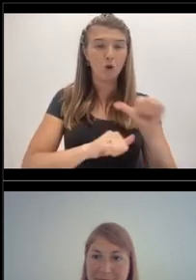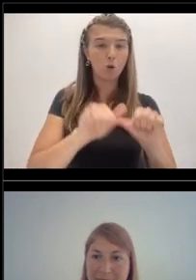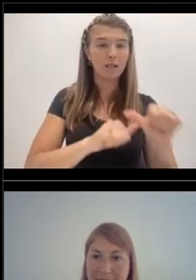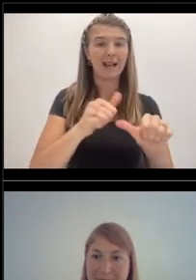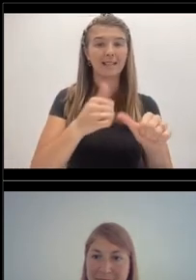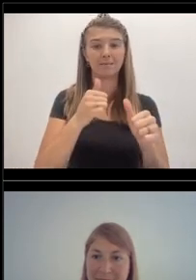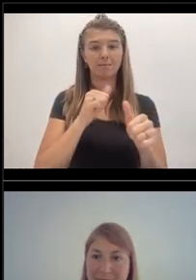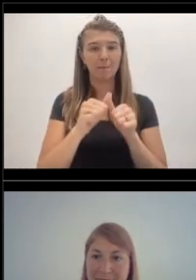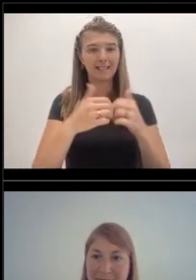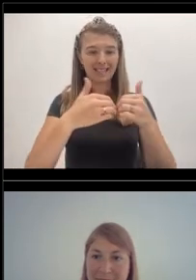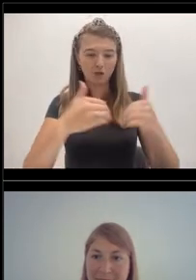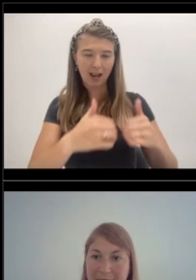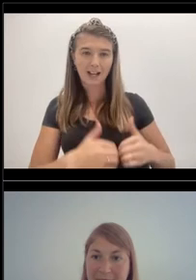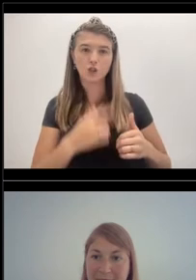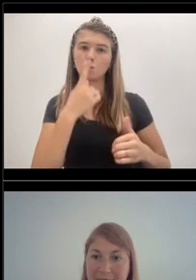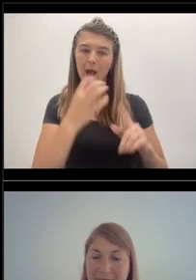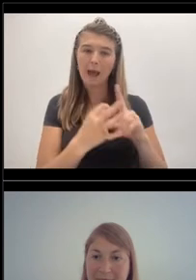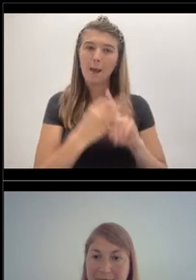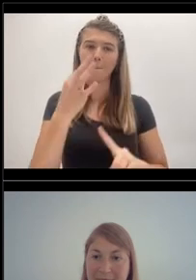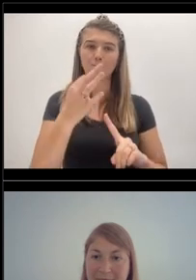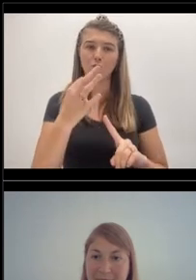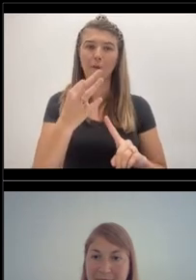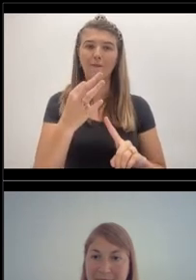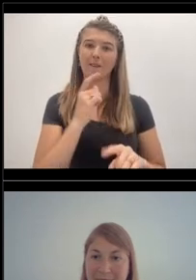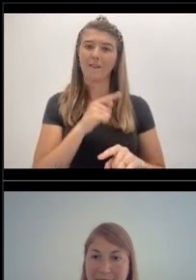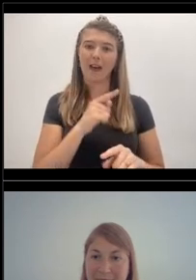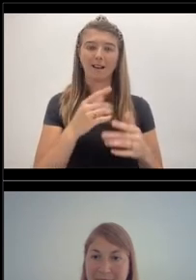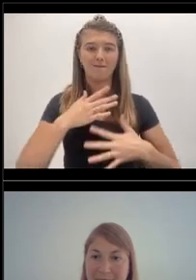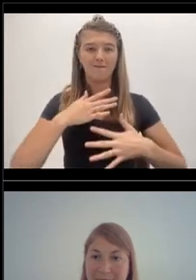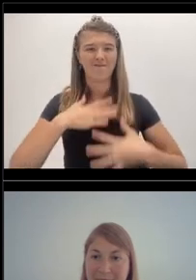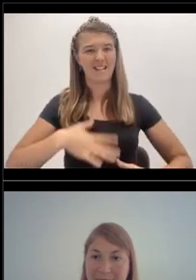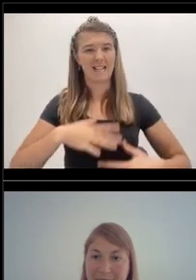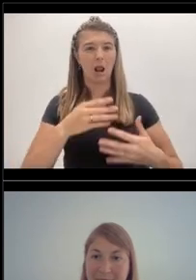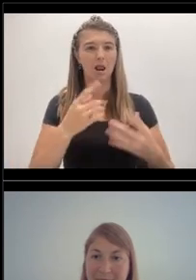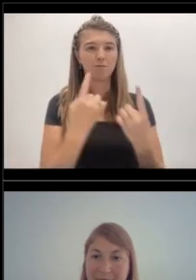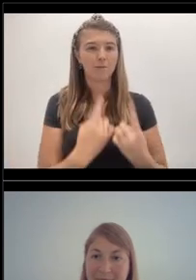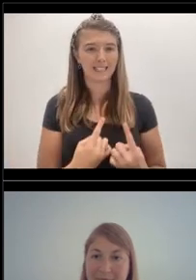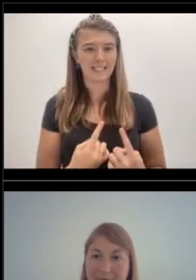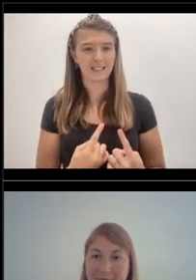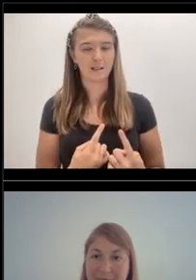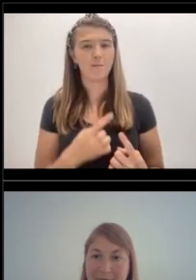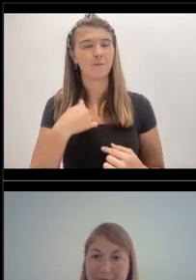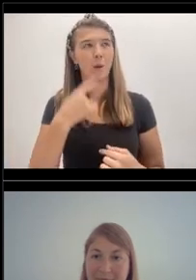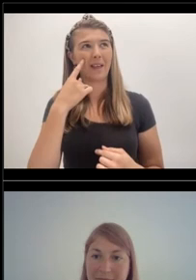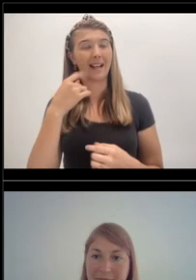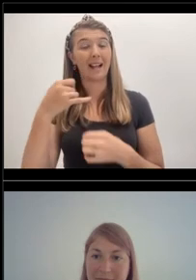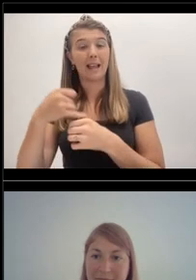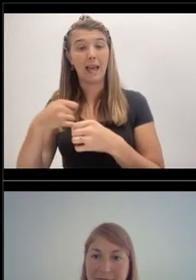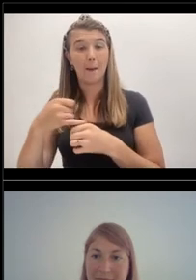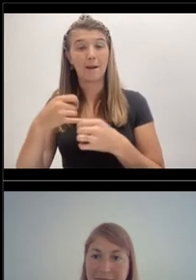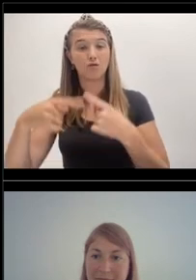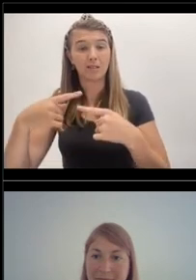ever improving qualities and physical properties. And I believe chemical recycling will have a very vital role